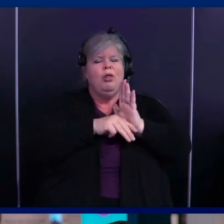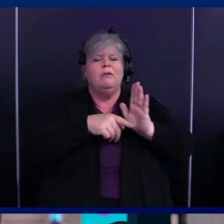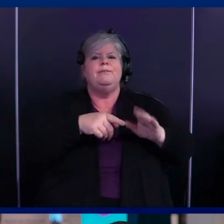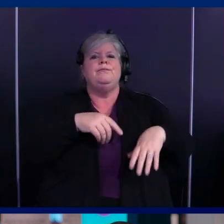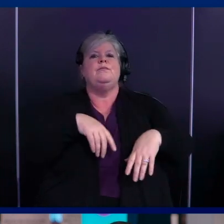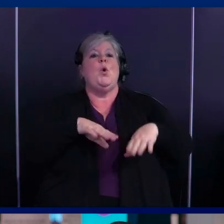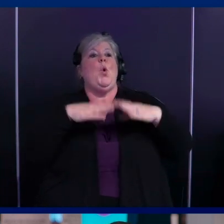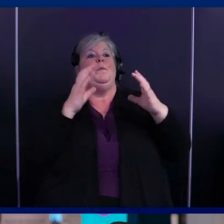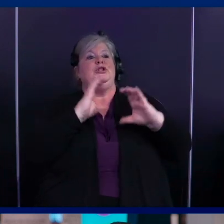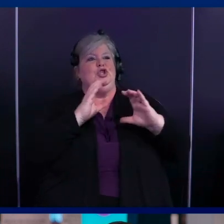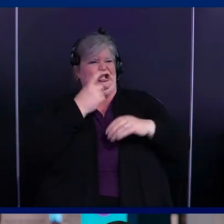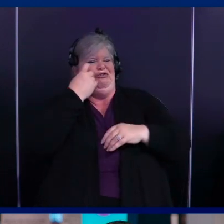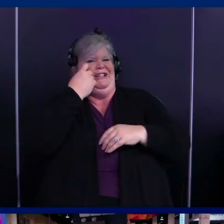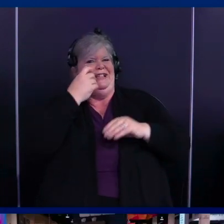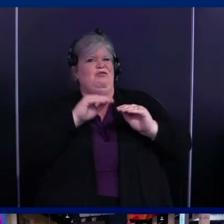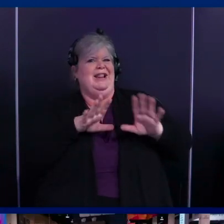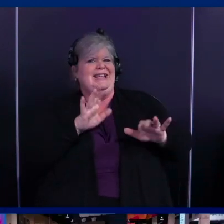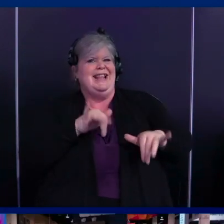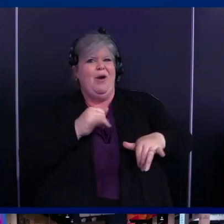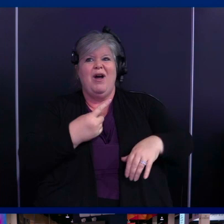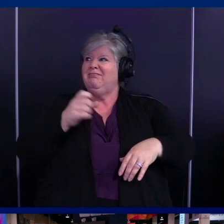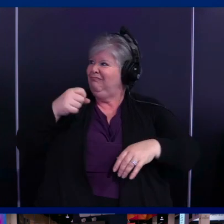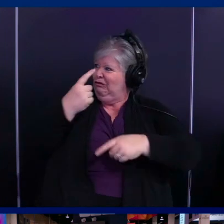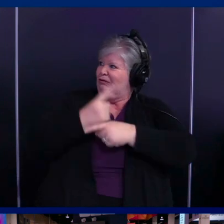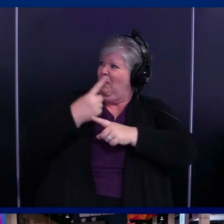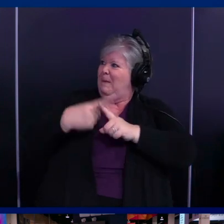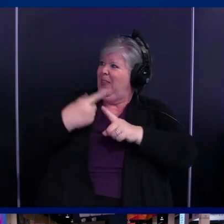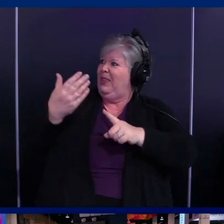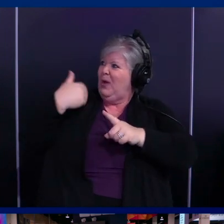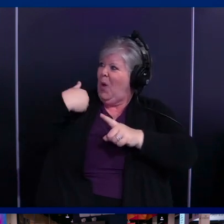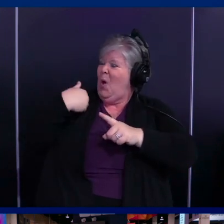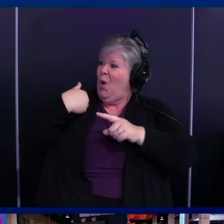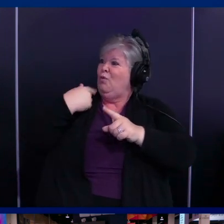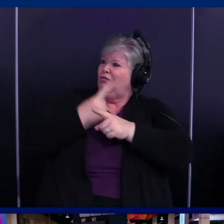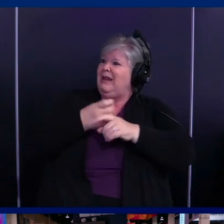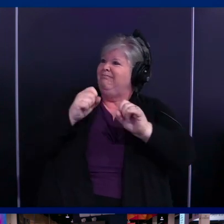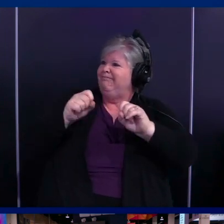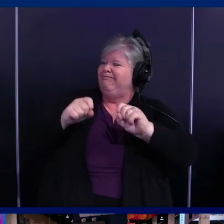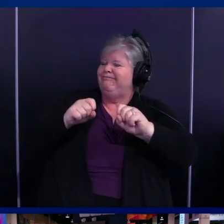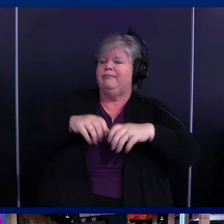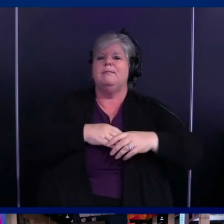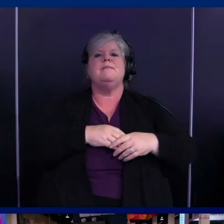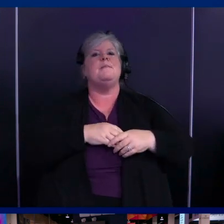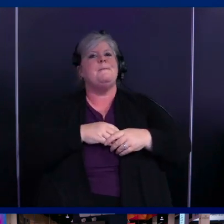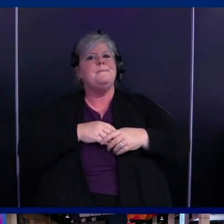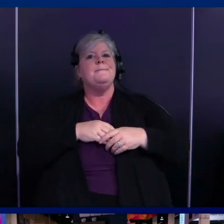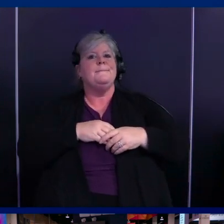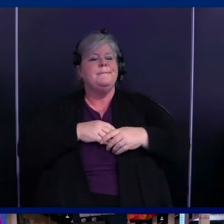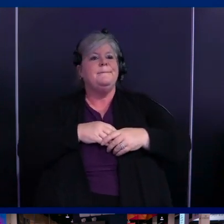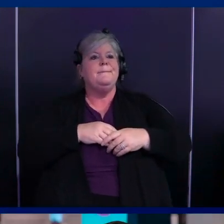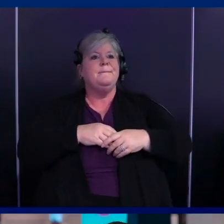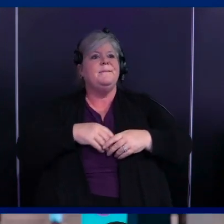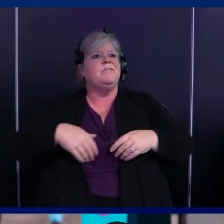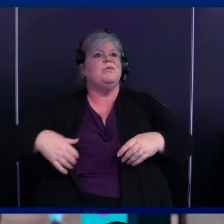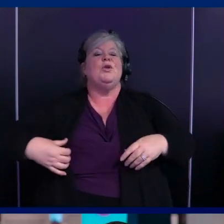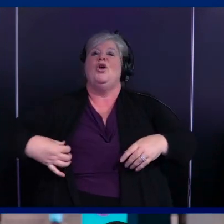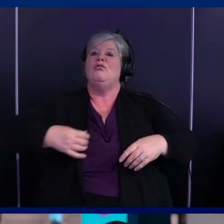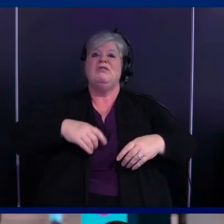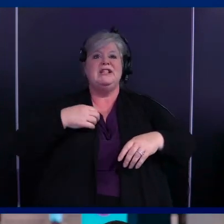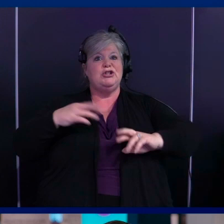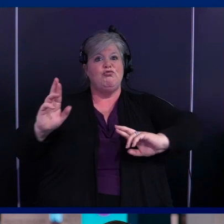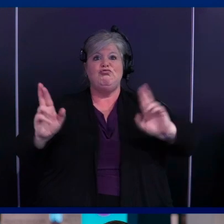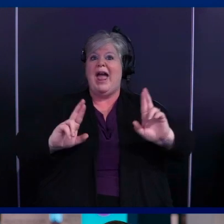OpenSearch recently released. I was going to say a little less than a month ago, if I recall. Yep. And out of the box, it's